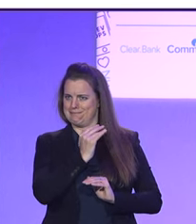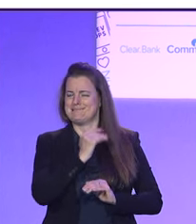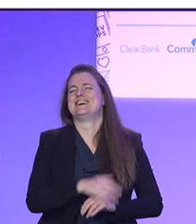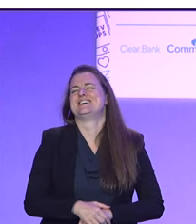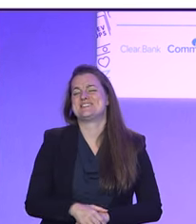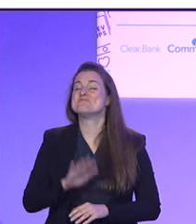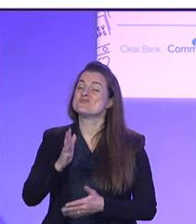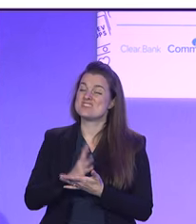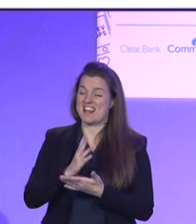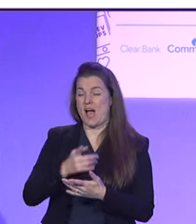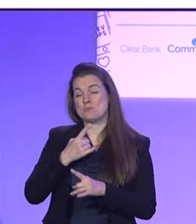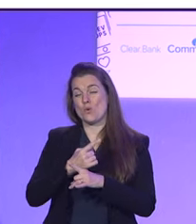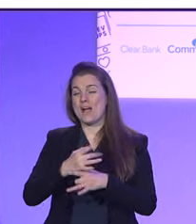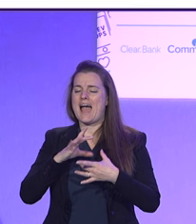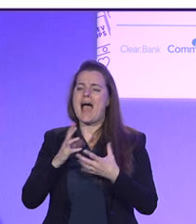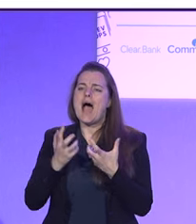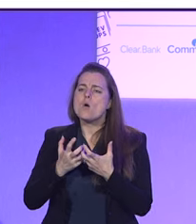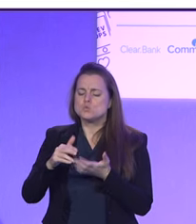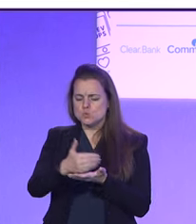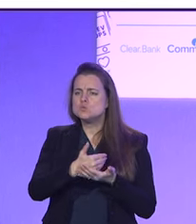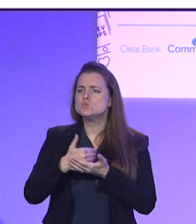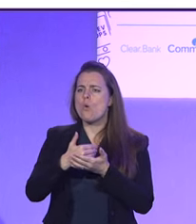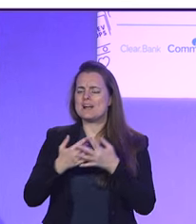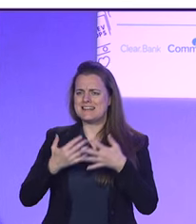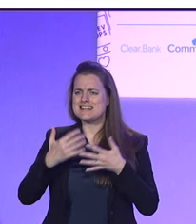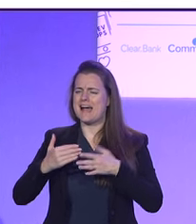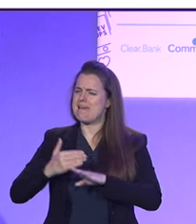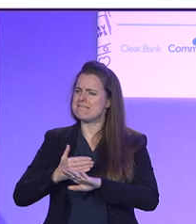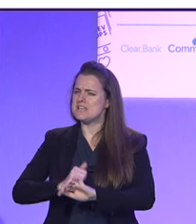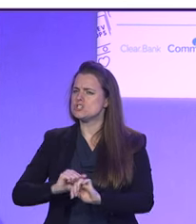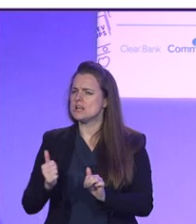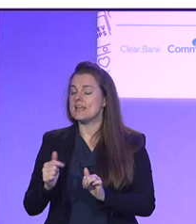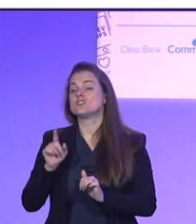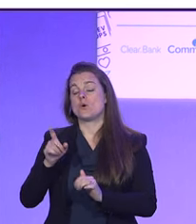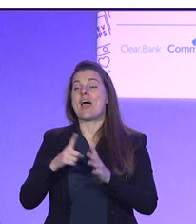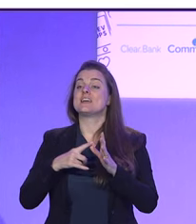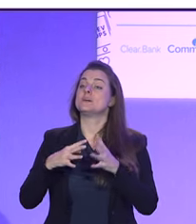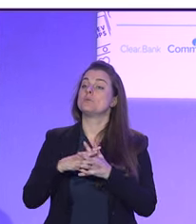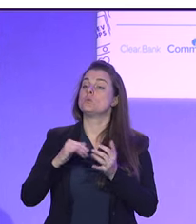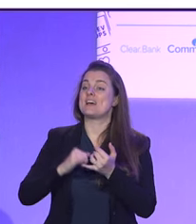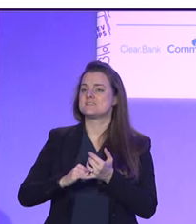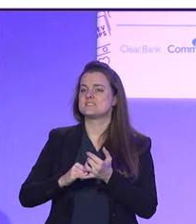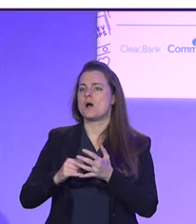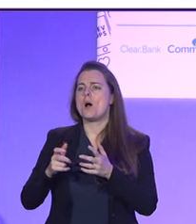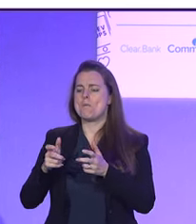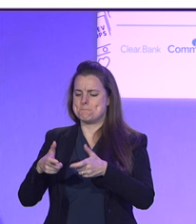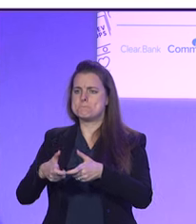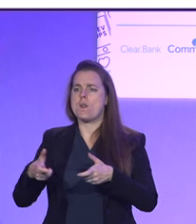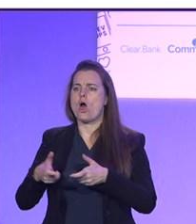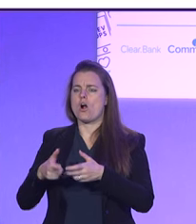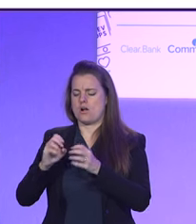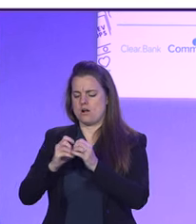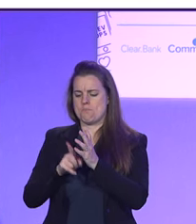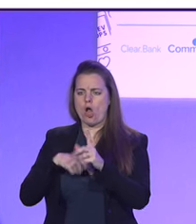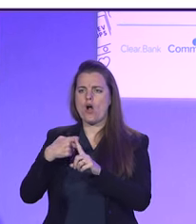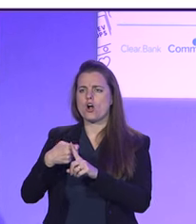about how to store the data efficiently. In AWS, the block storage is called S3. I